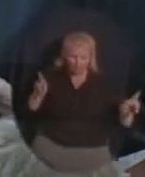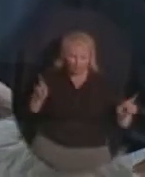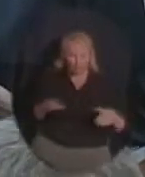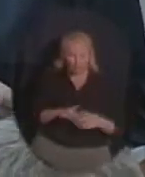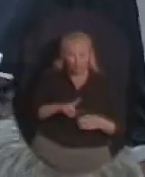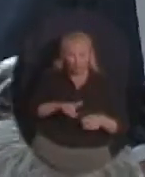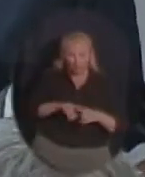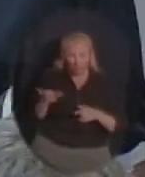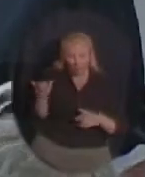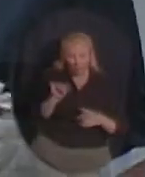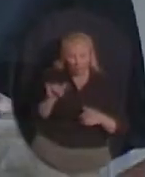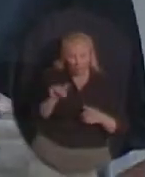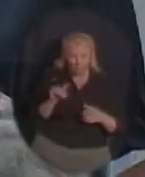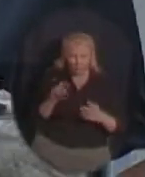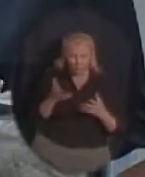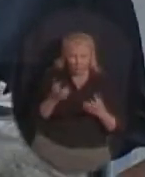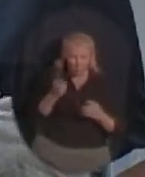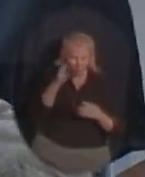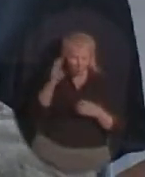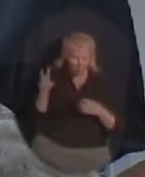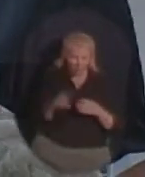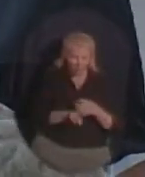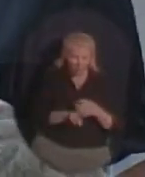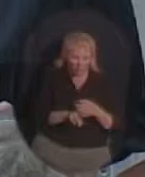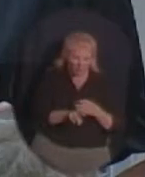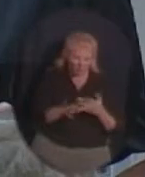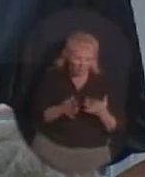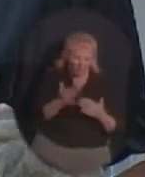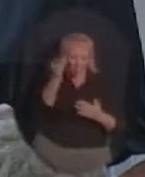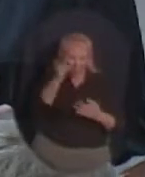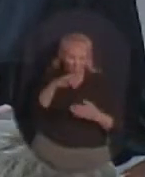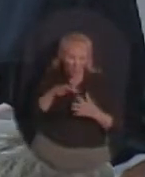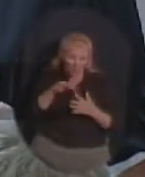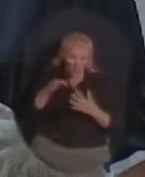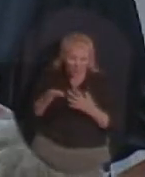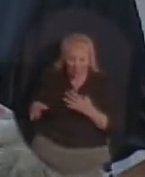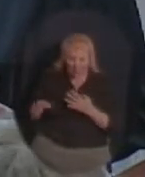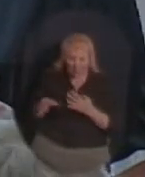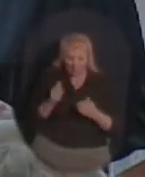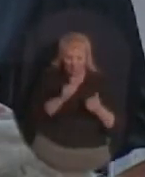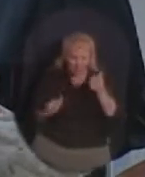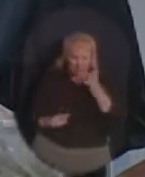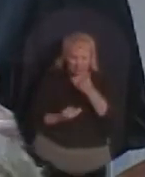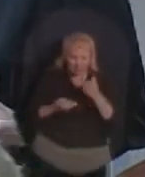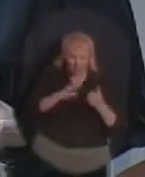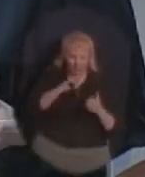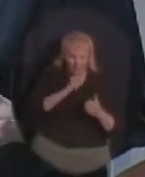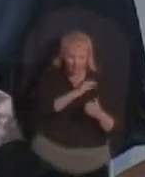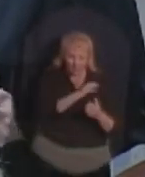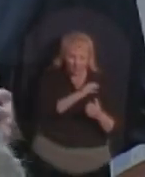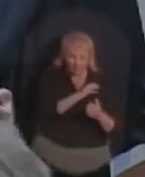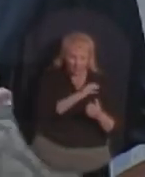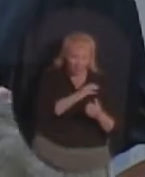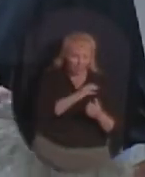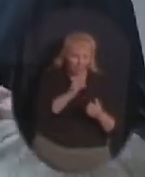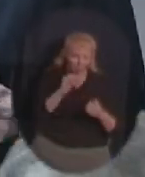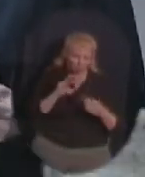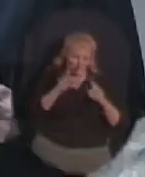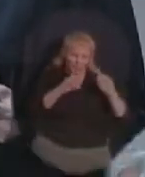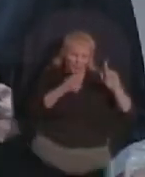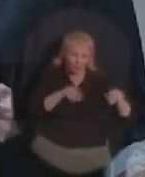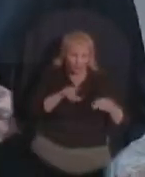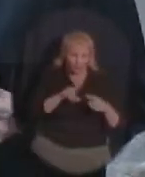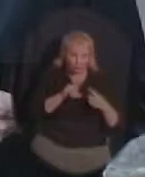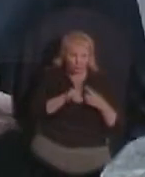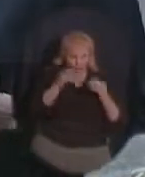the reason we selected the subcommittee, which is a professional council subcommittee, so there gives the answer to the teachers, administrators, and